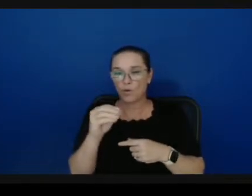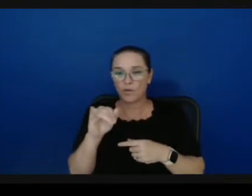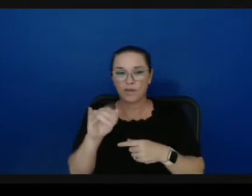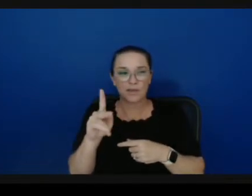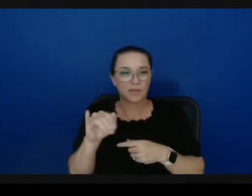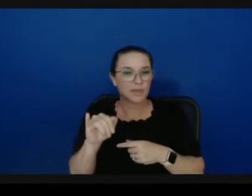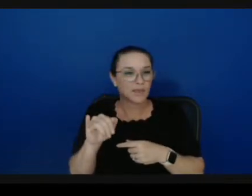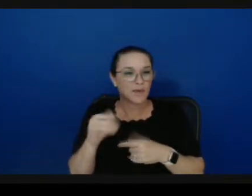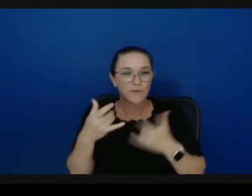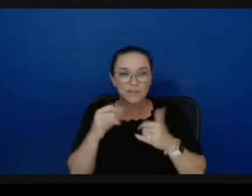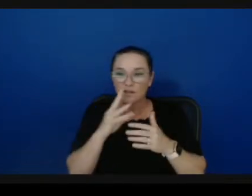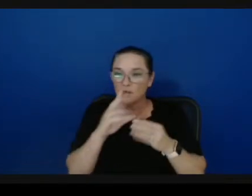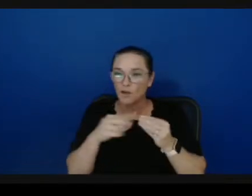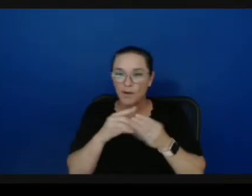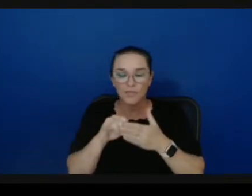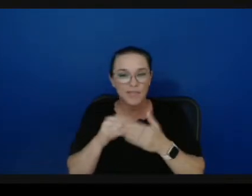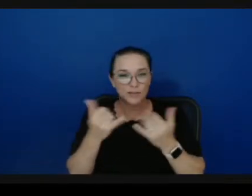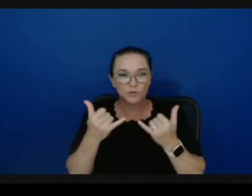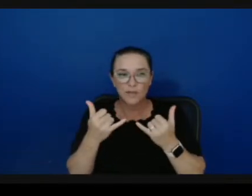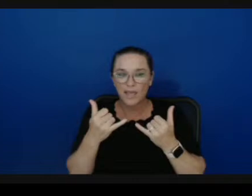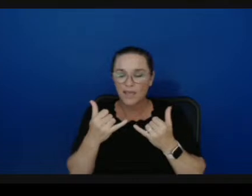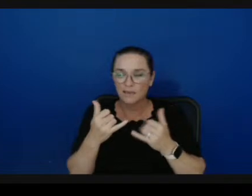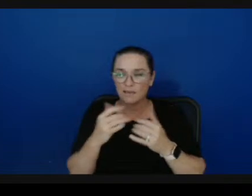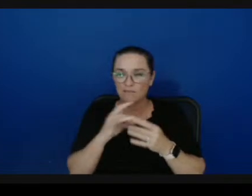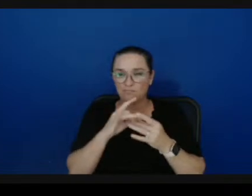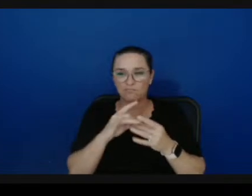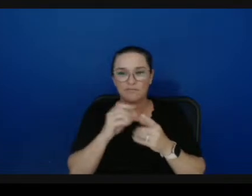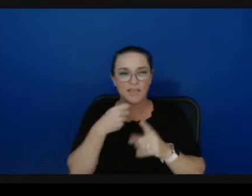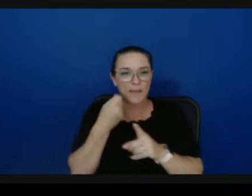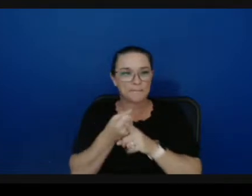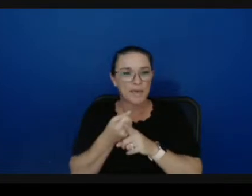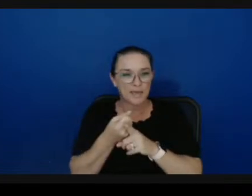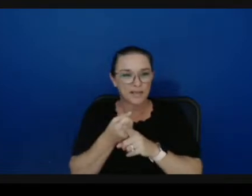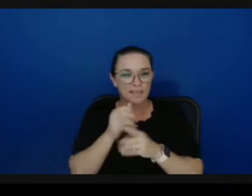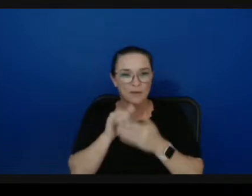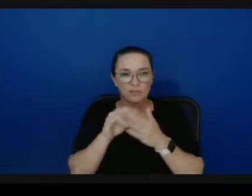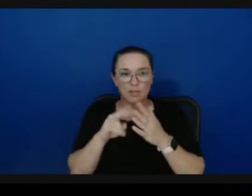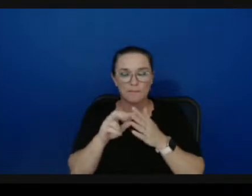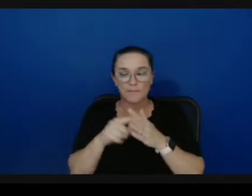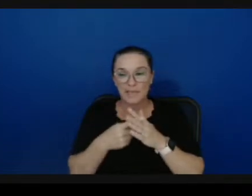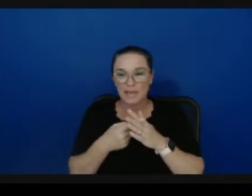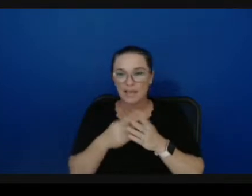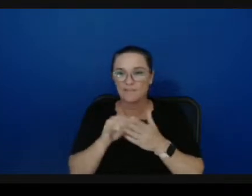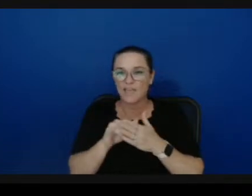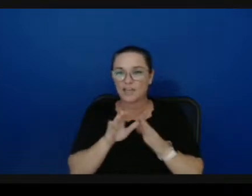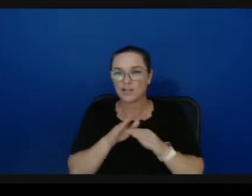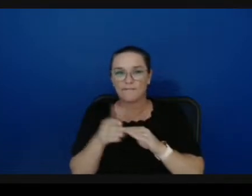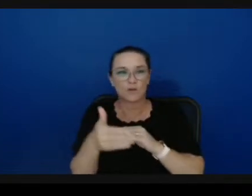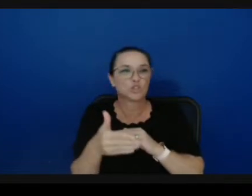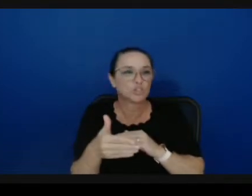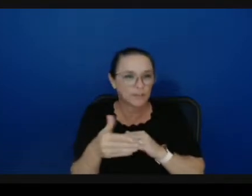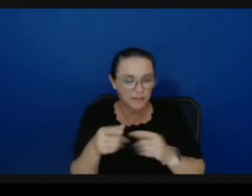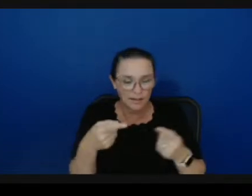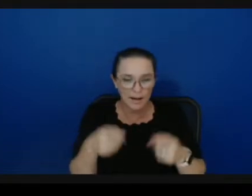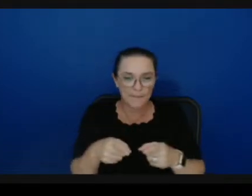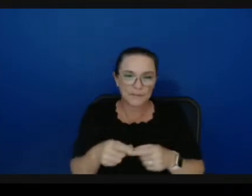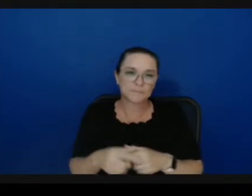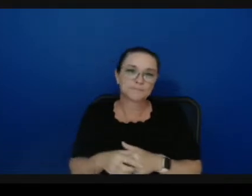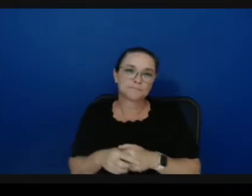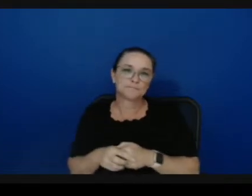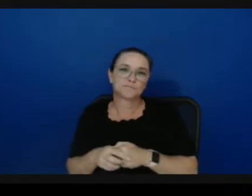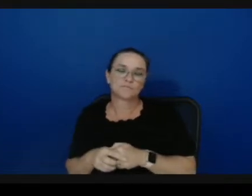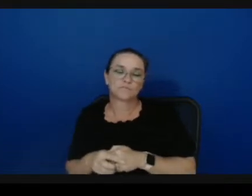Pohoiki today, right? That's as far as the impact of all of that, and that was the beginning of it. Was that diversion that occurred July 9th and 10th there too?